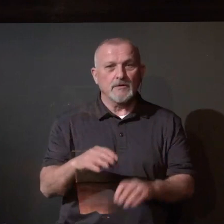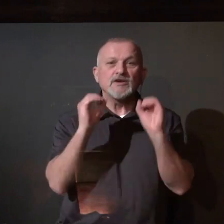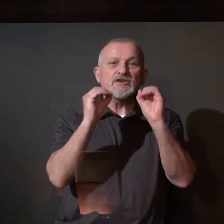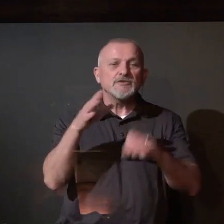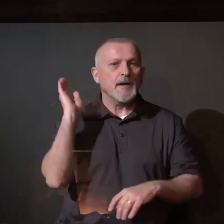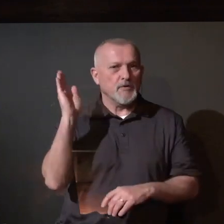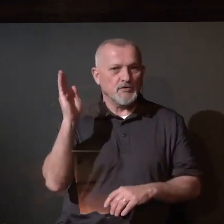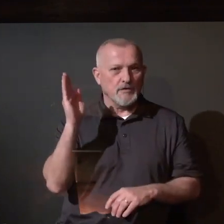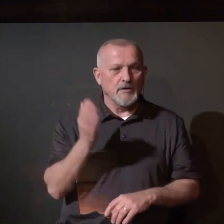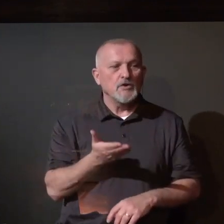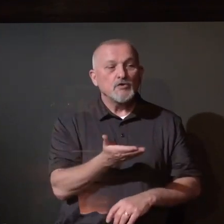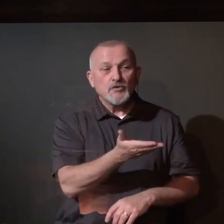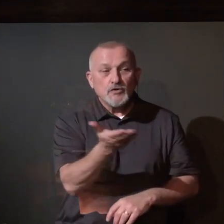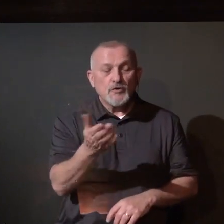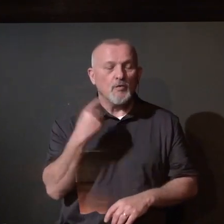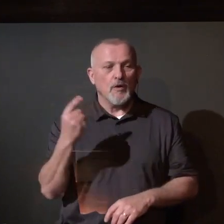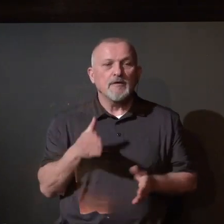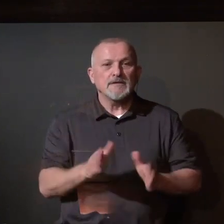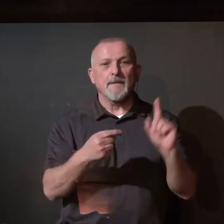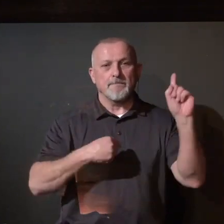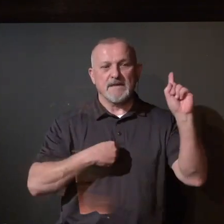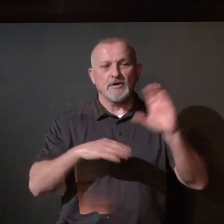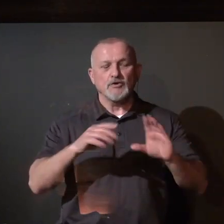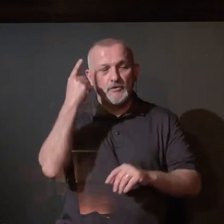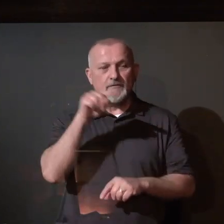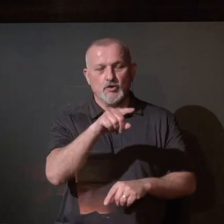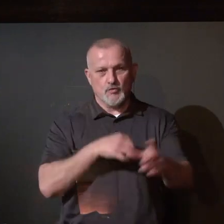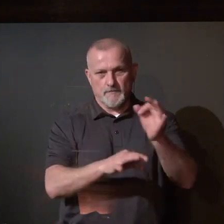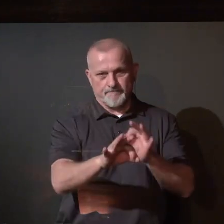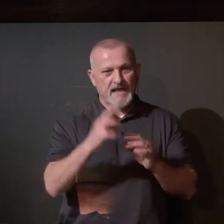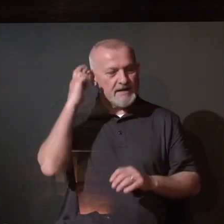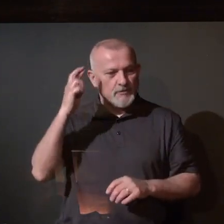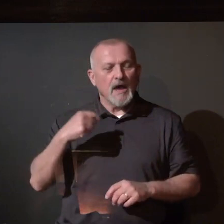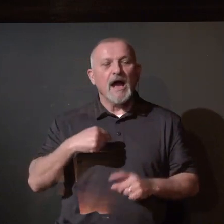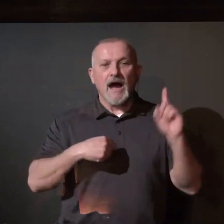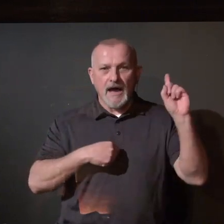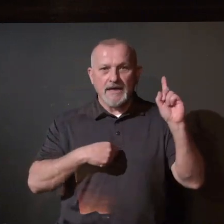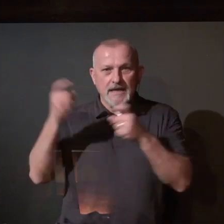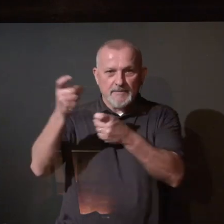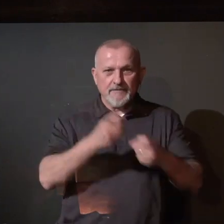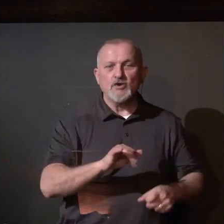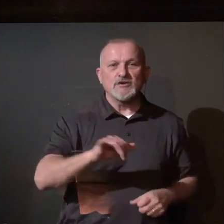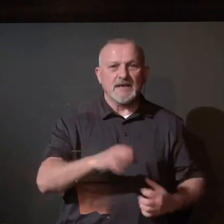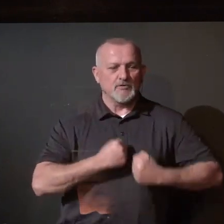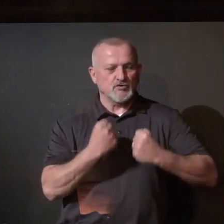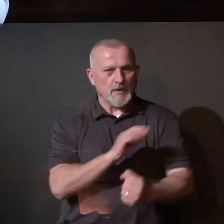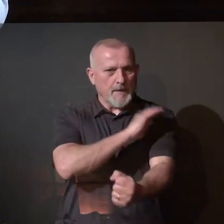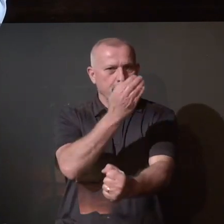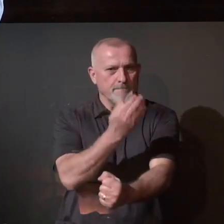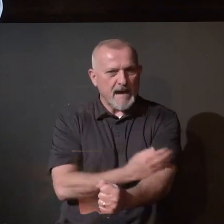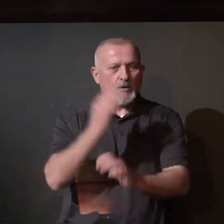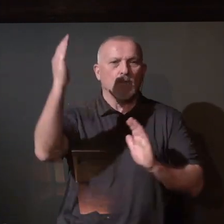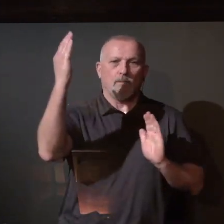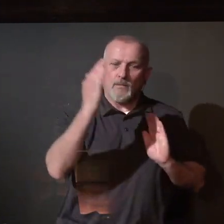you. That's why I'm going to give you the same strength and the same power and the same presence that I